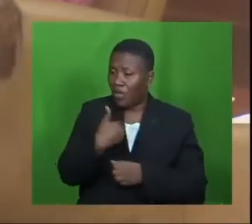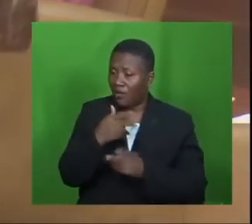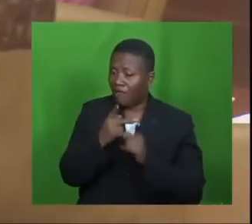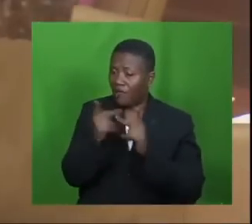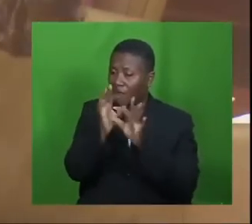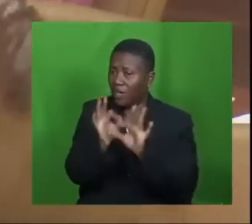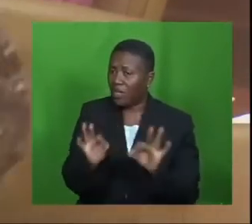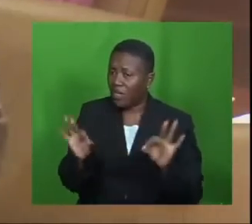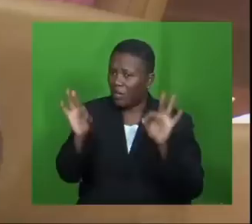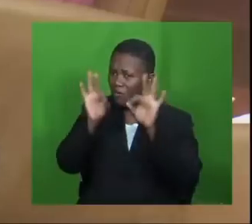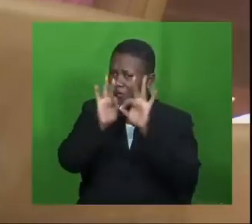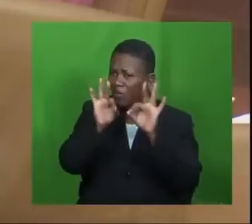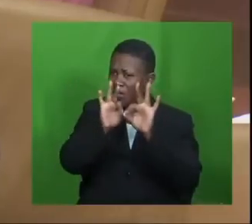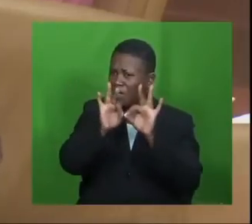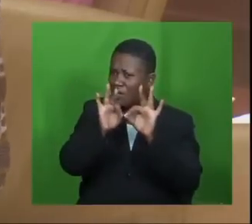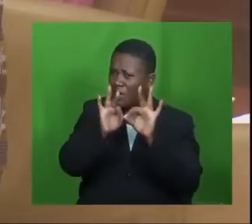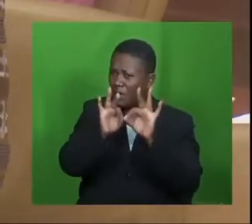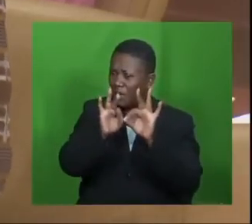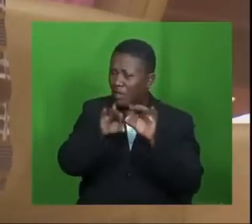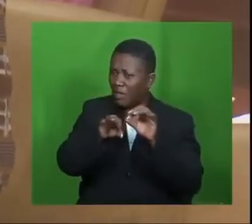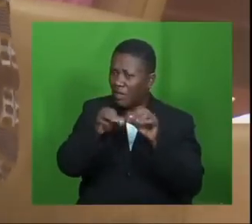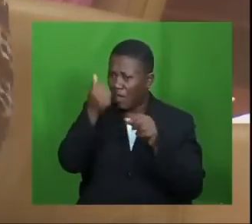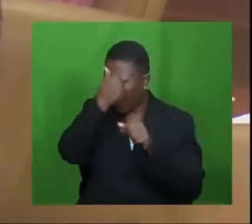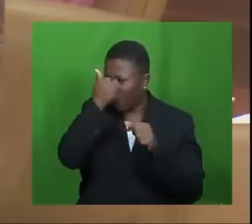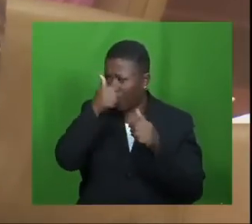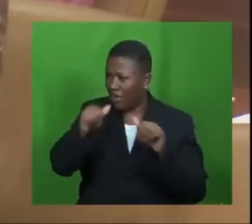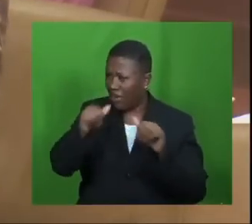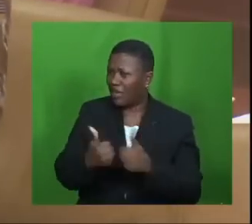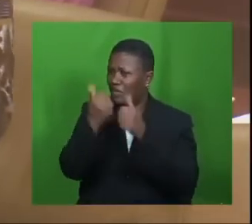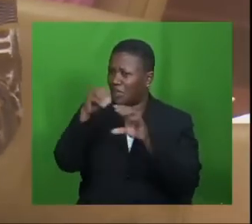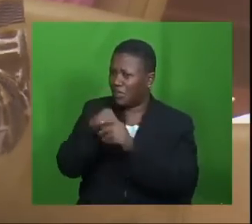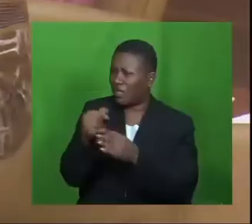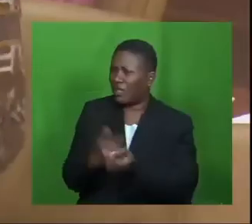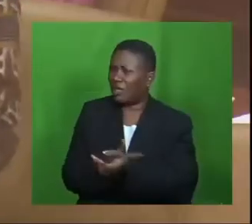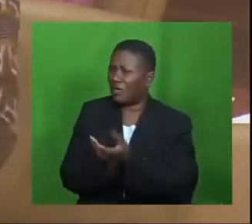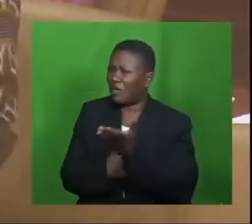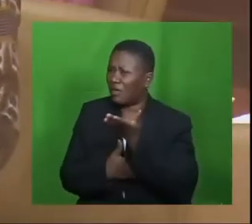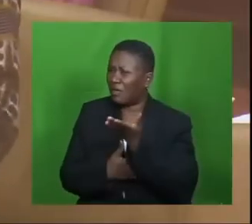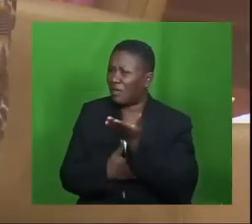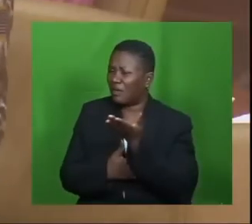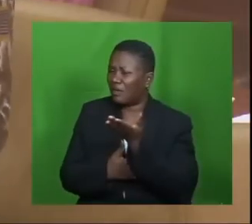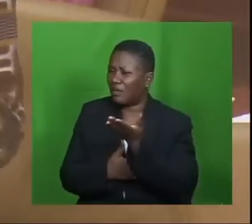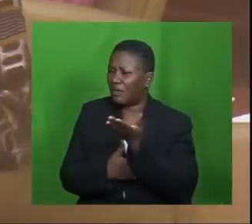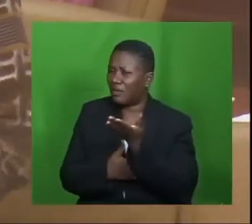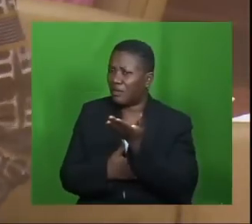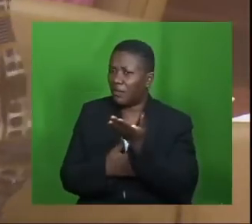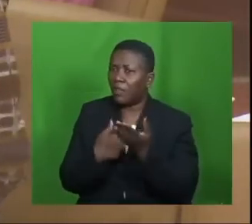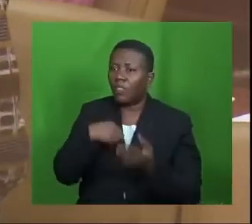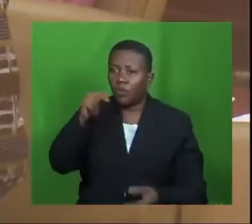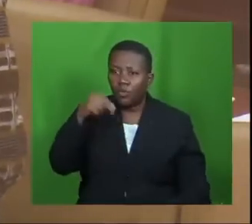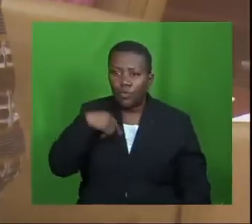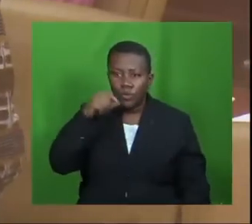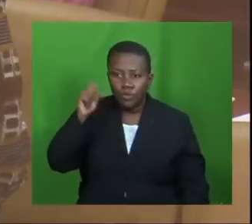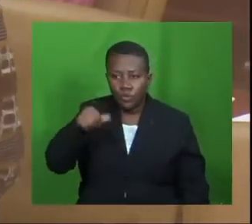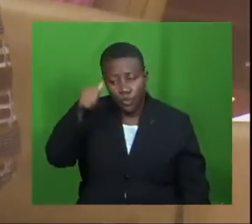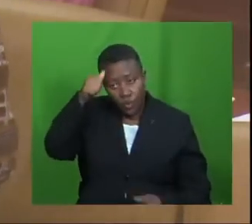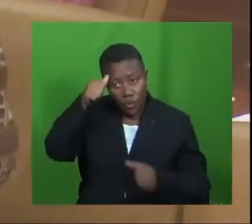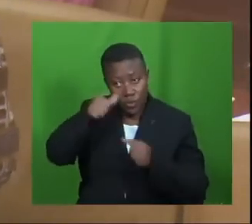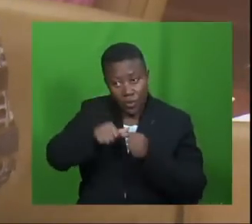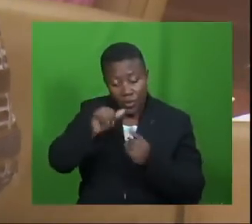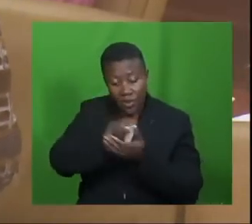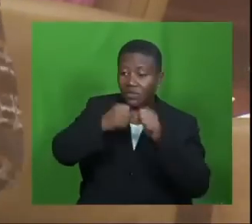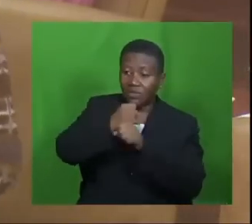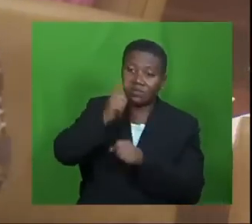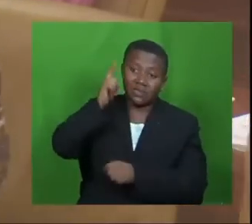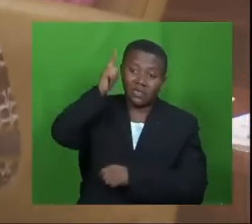in a bigger event called the African Games. That event, when we do, we should be able to remember some years later